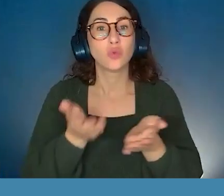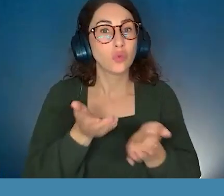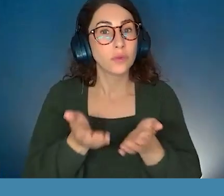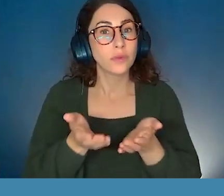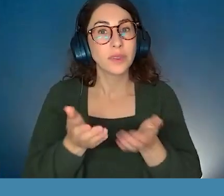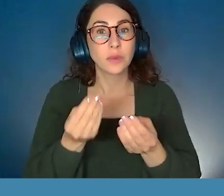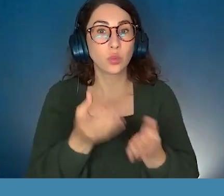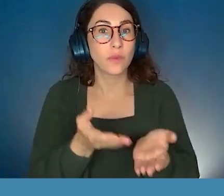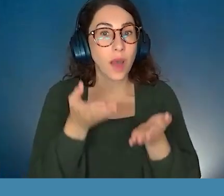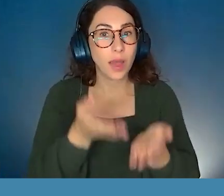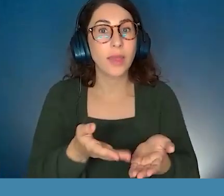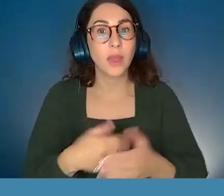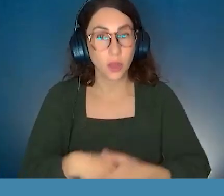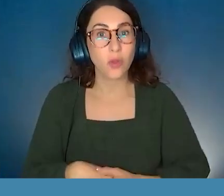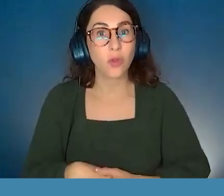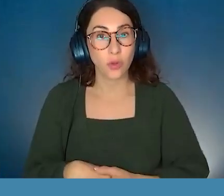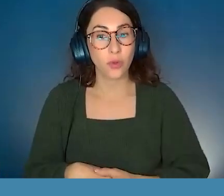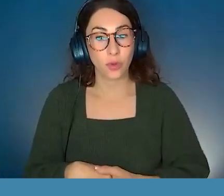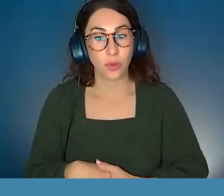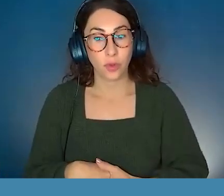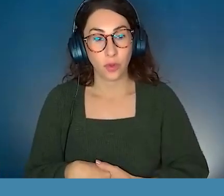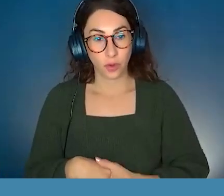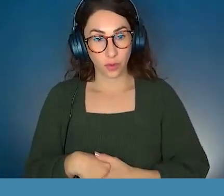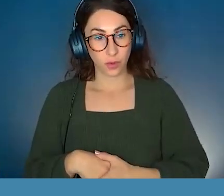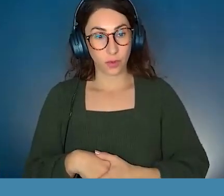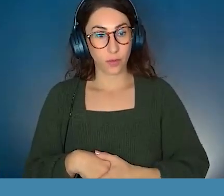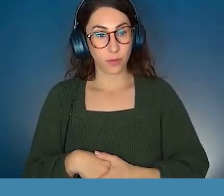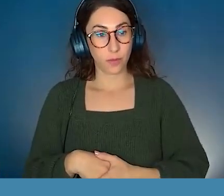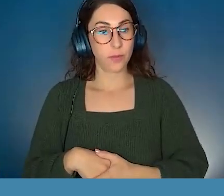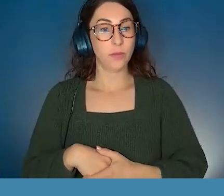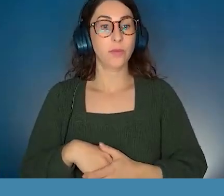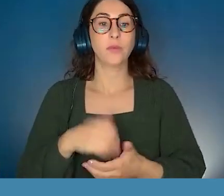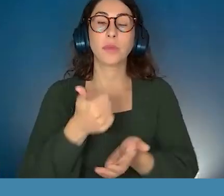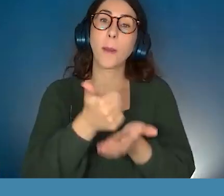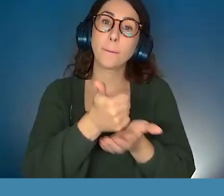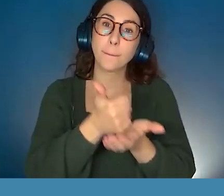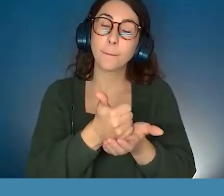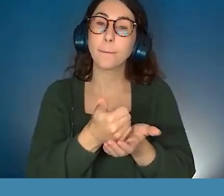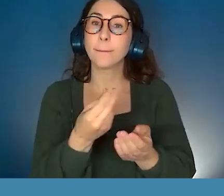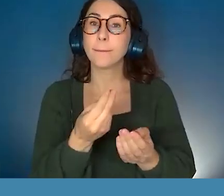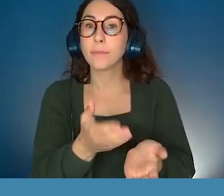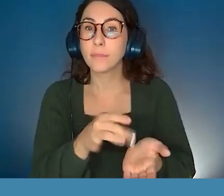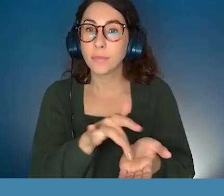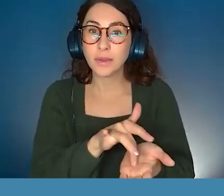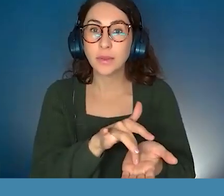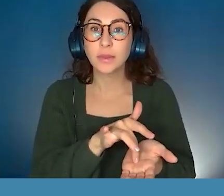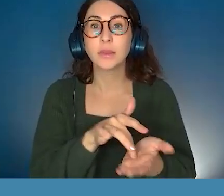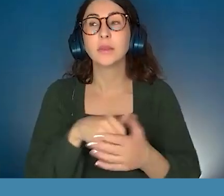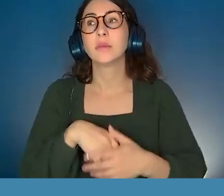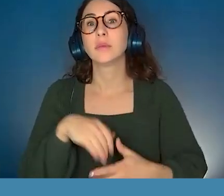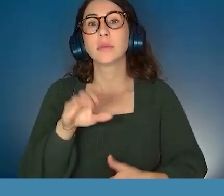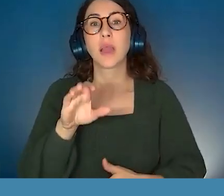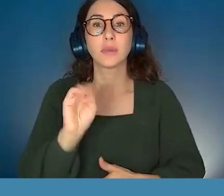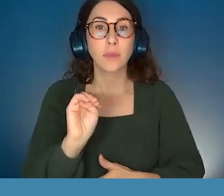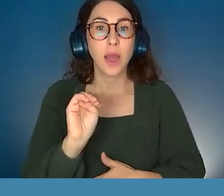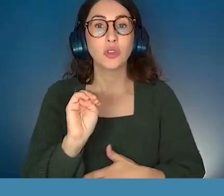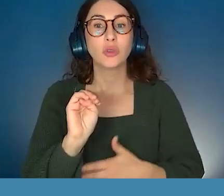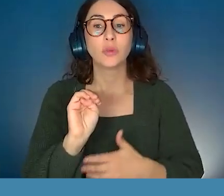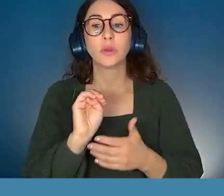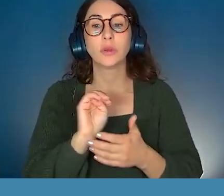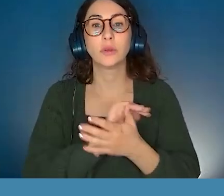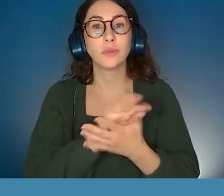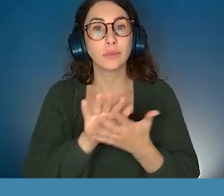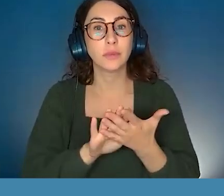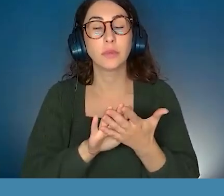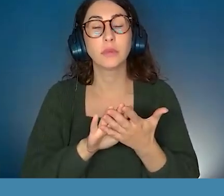services for the individuals with mental illness, which can include helping with medications and different sorts of case management things as well. But no